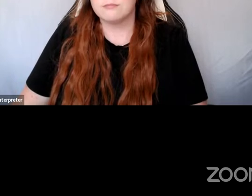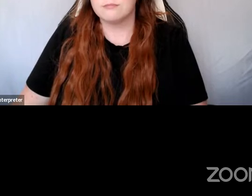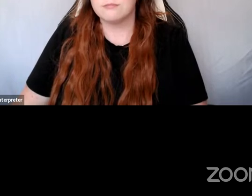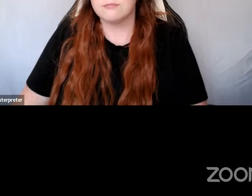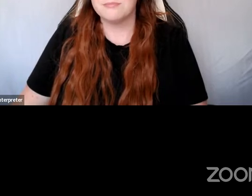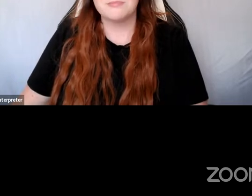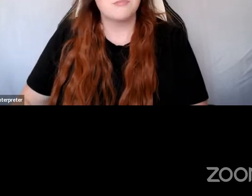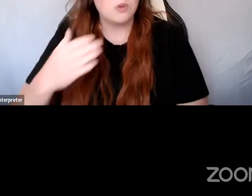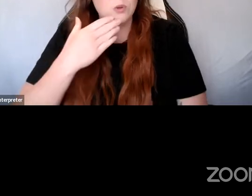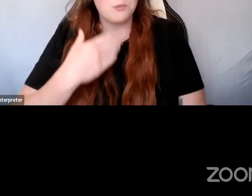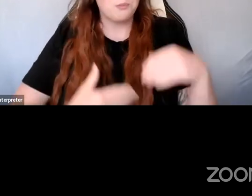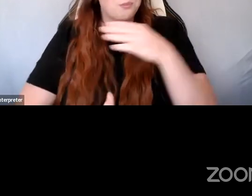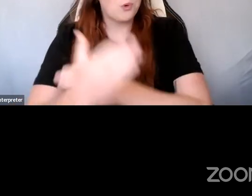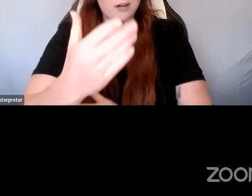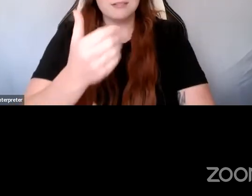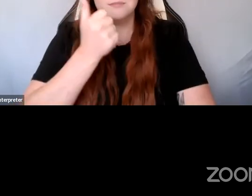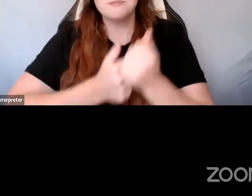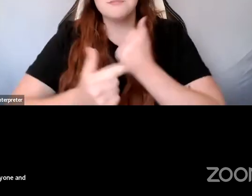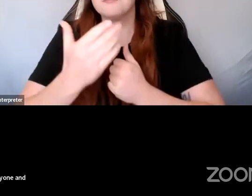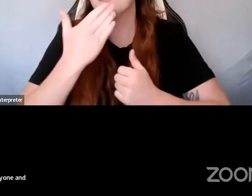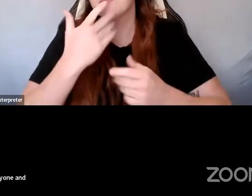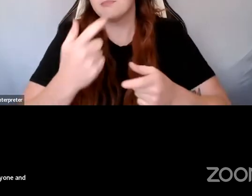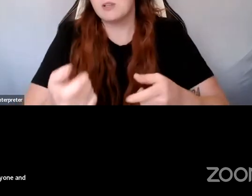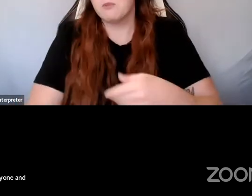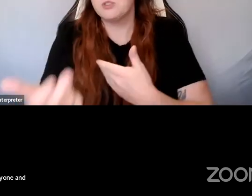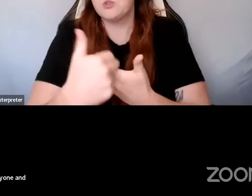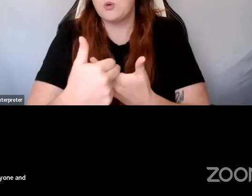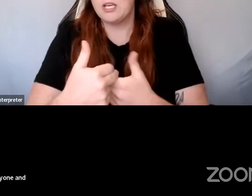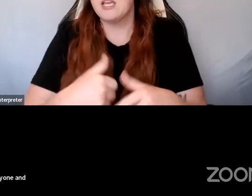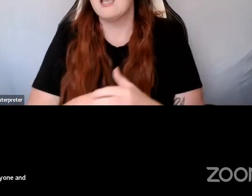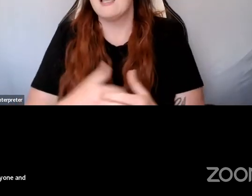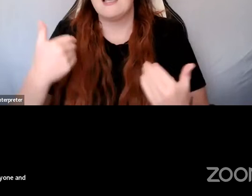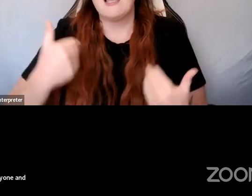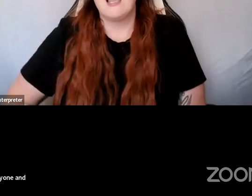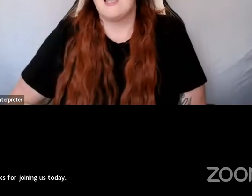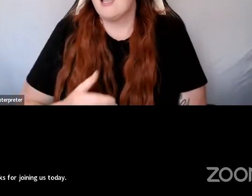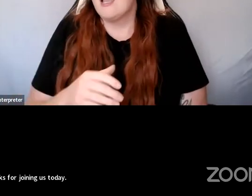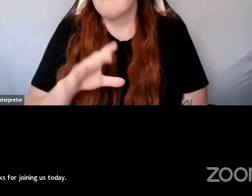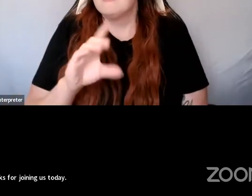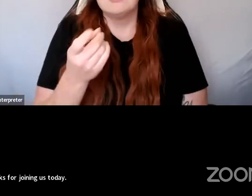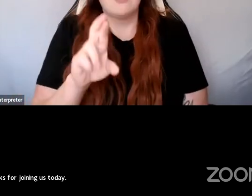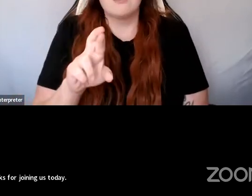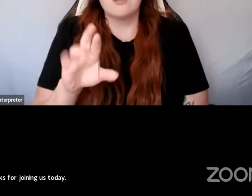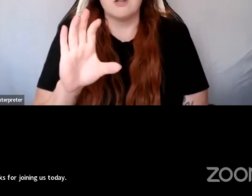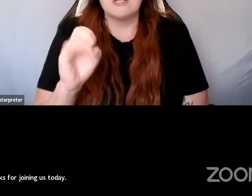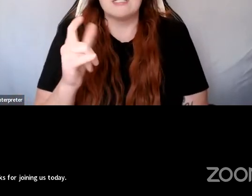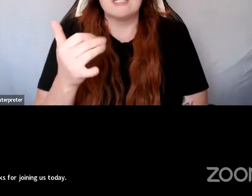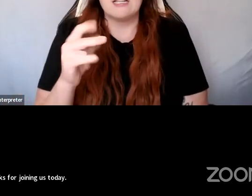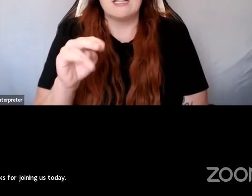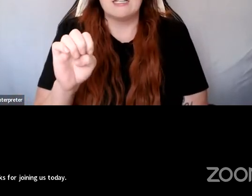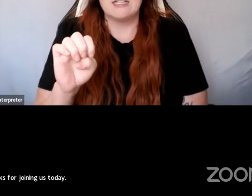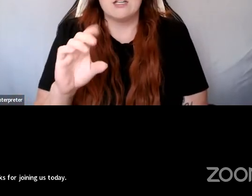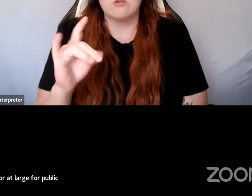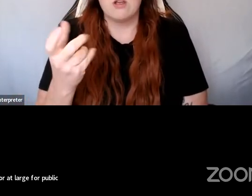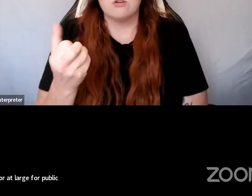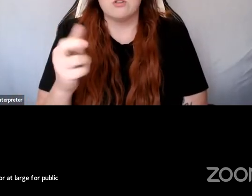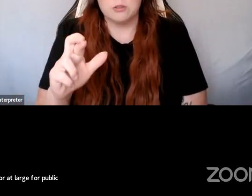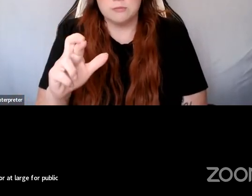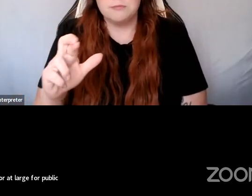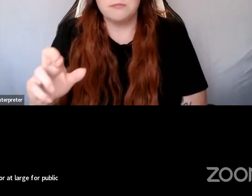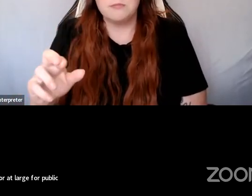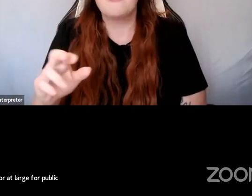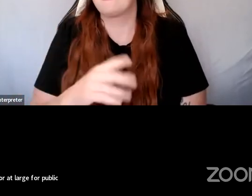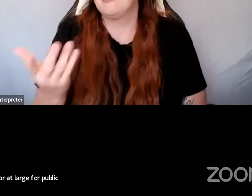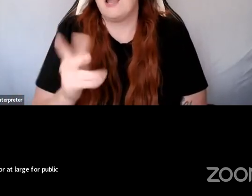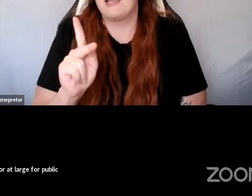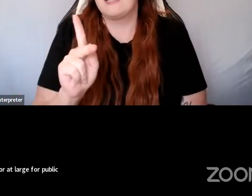good morning everyone and thanks for joining us today I'm Dr Celine gounder I'm editor at large for public health at kff